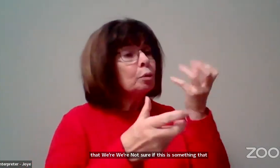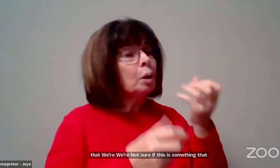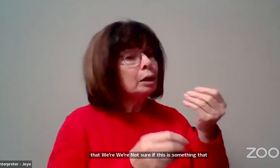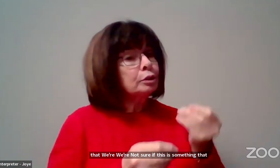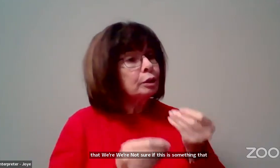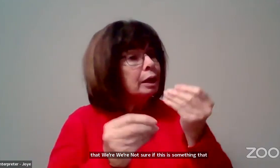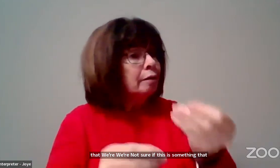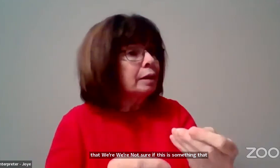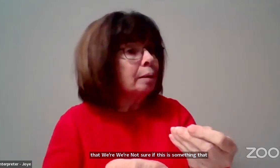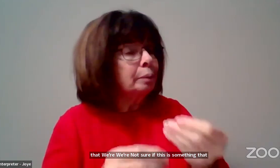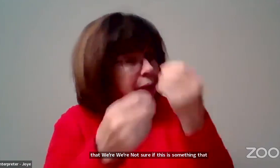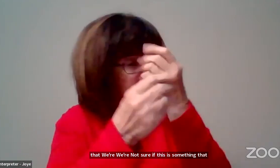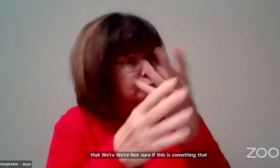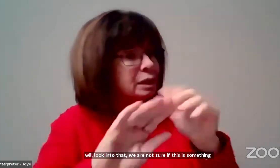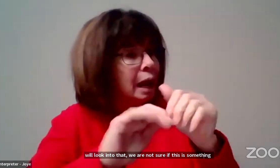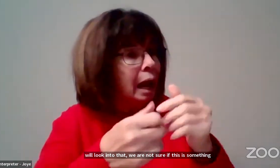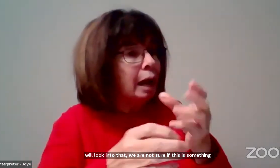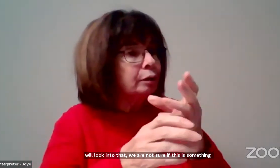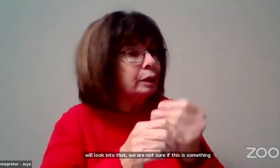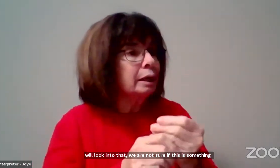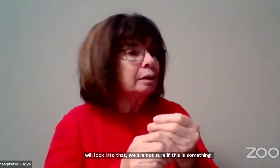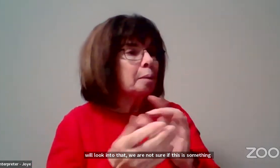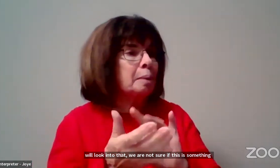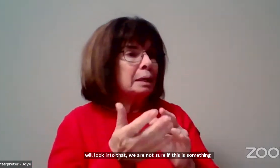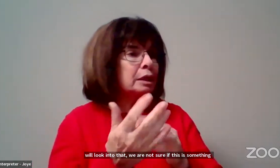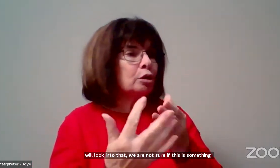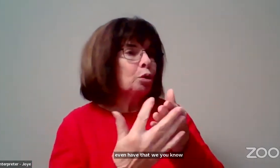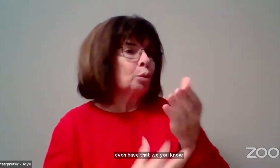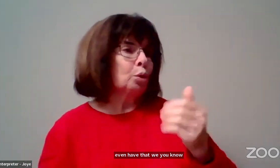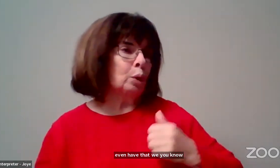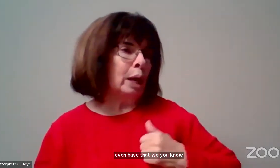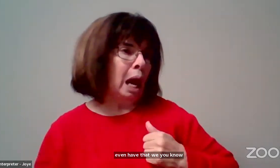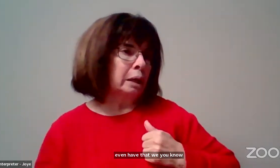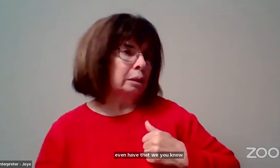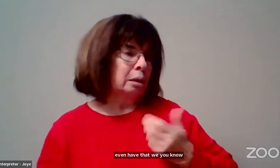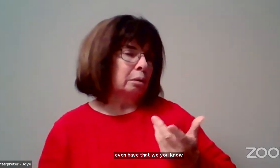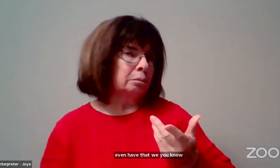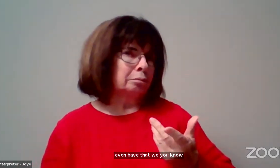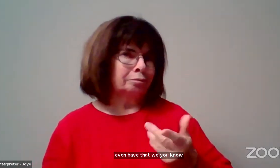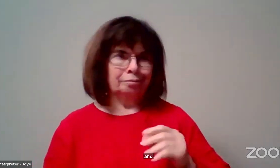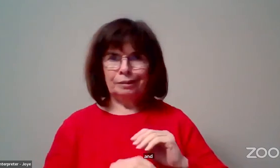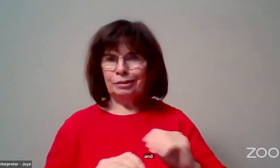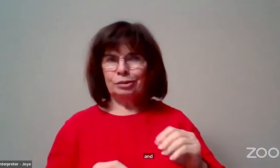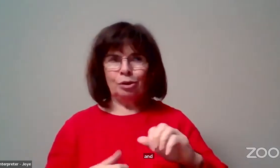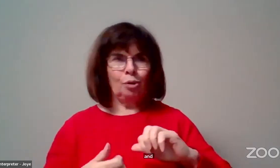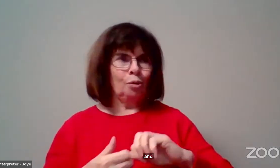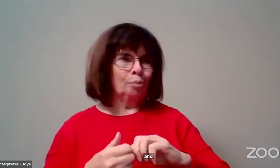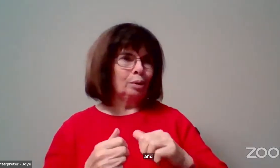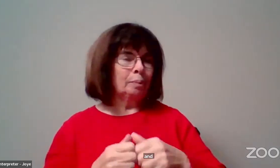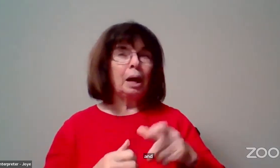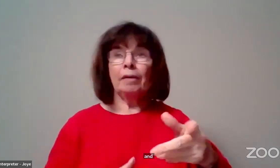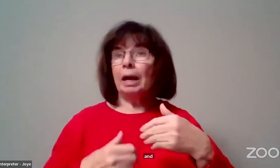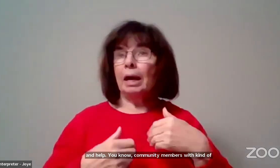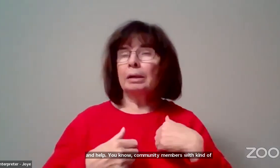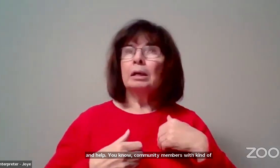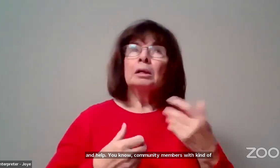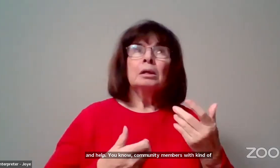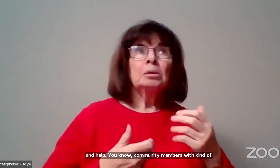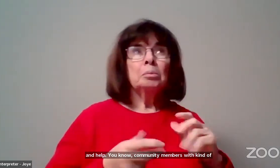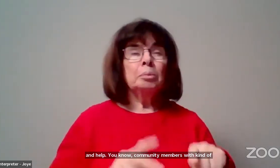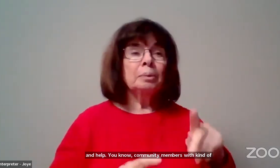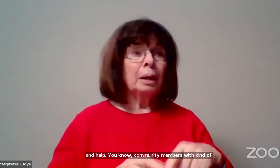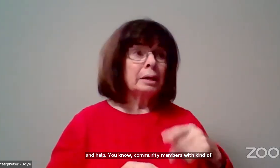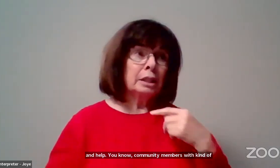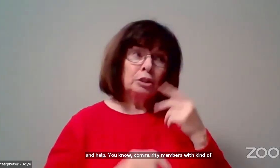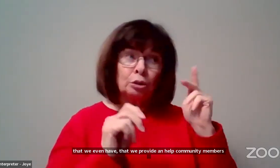the medications through Canada, they have no problems. I've had people ask me, and I've said, you can look